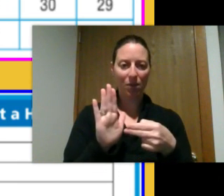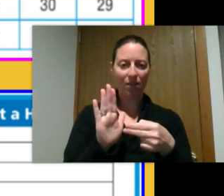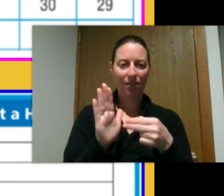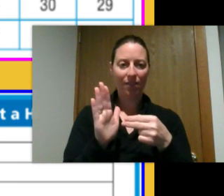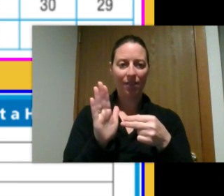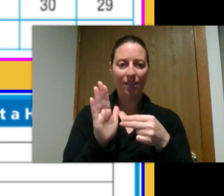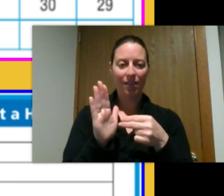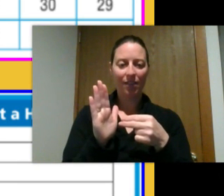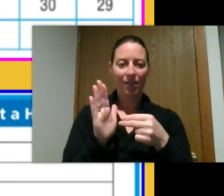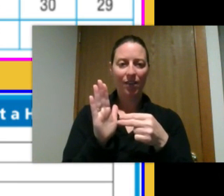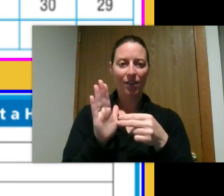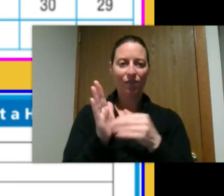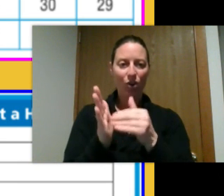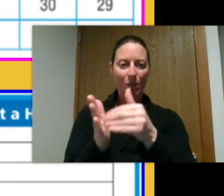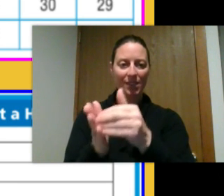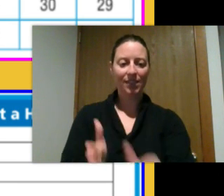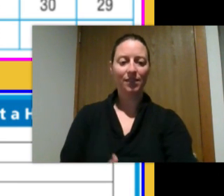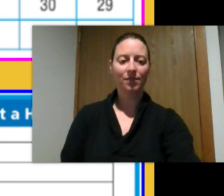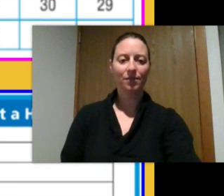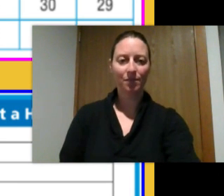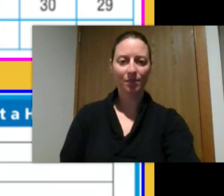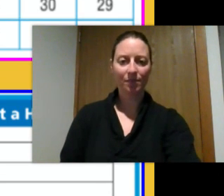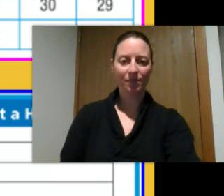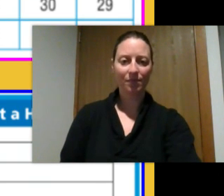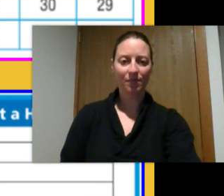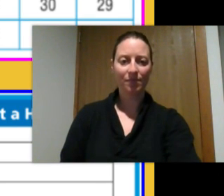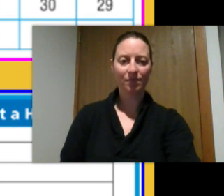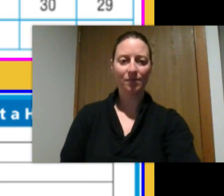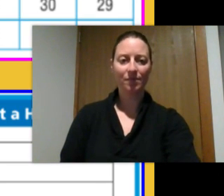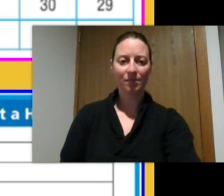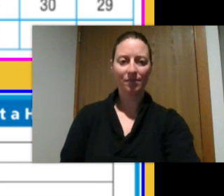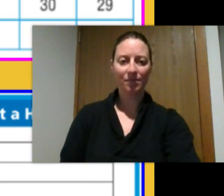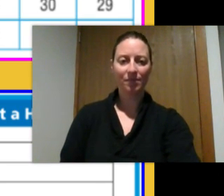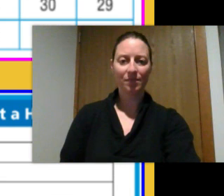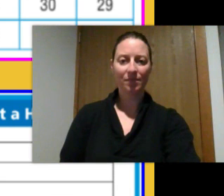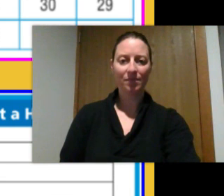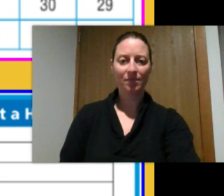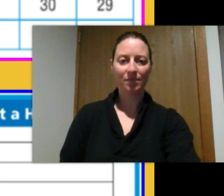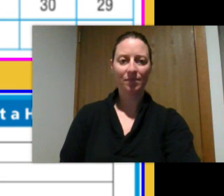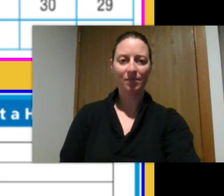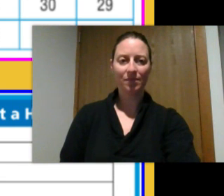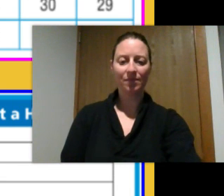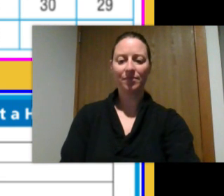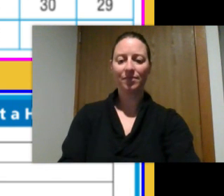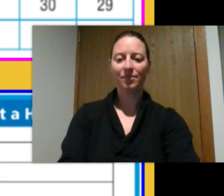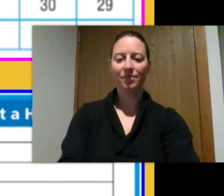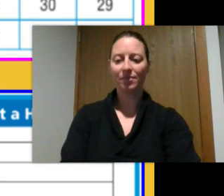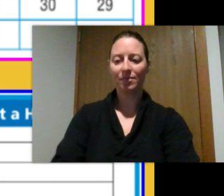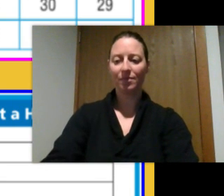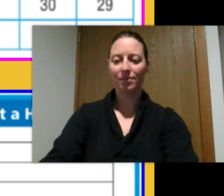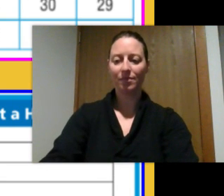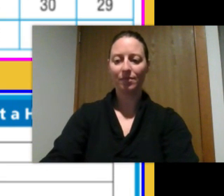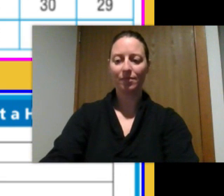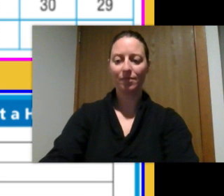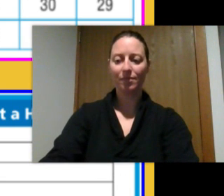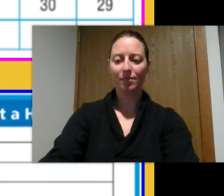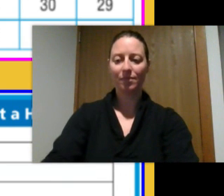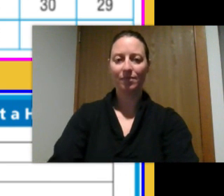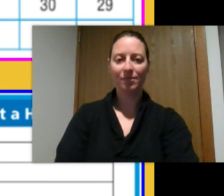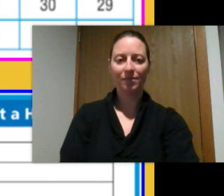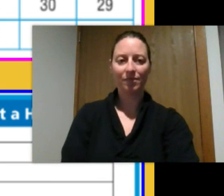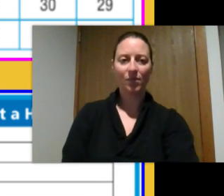last two intervals and adding them together. And the answer is 7. On page